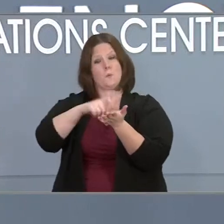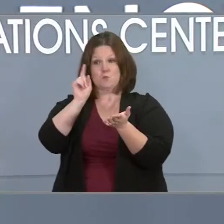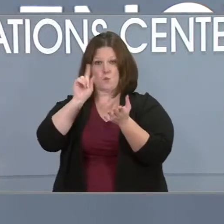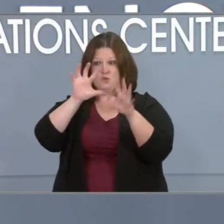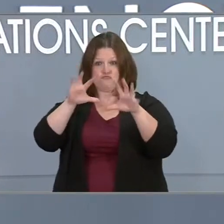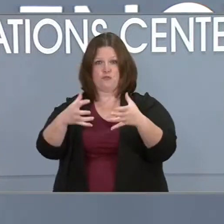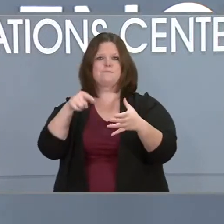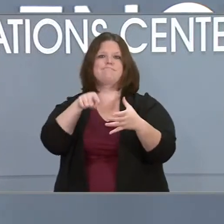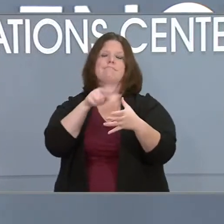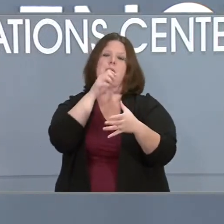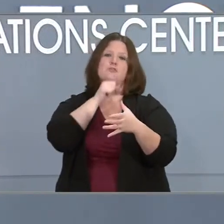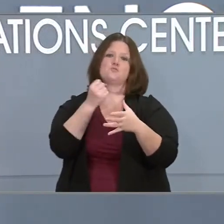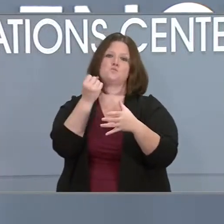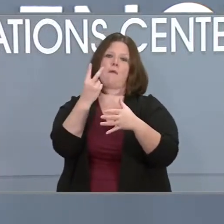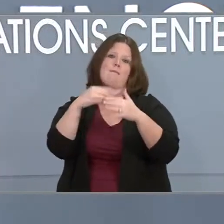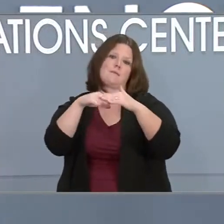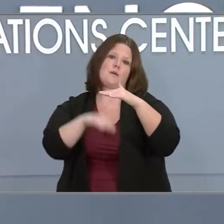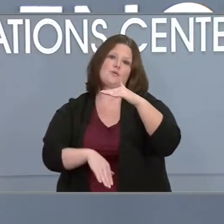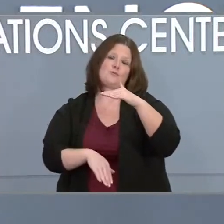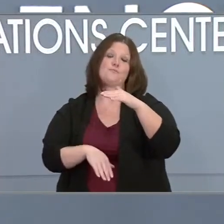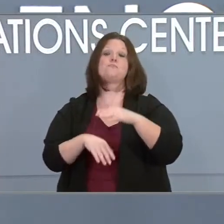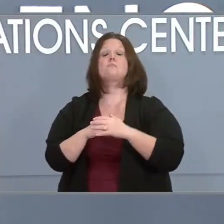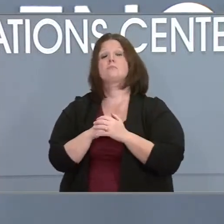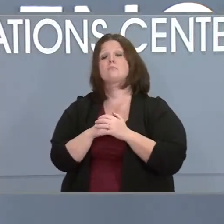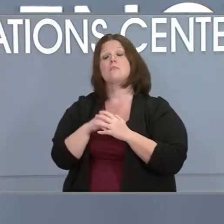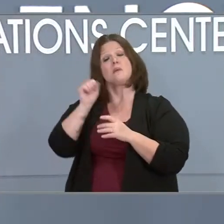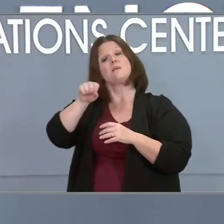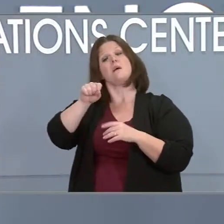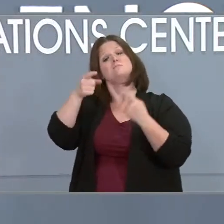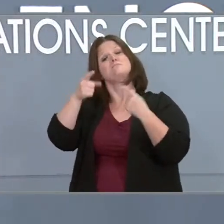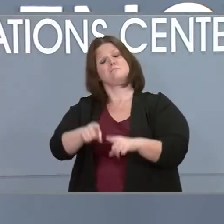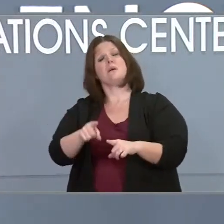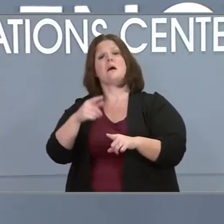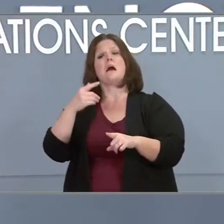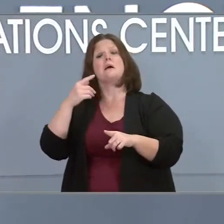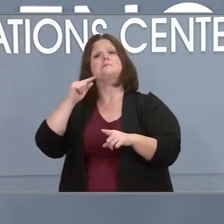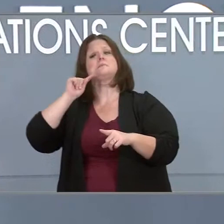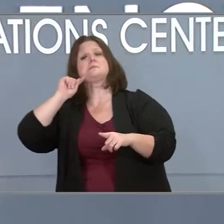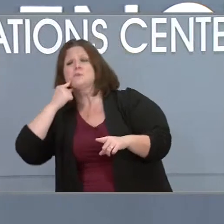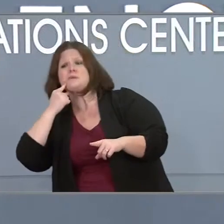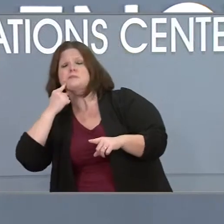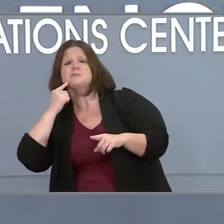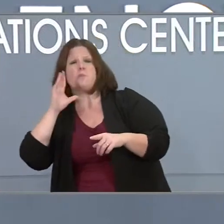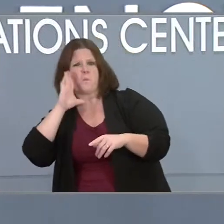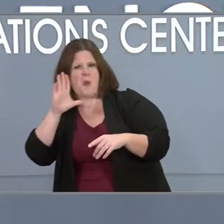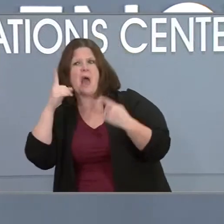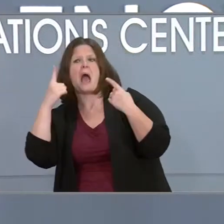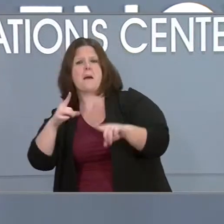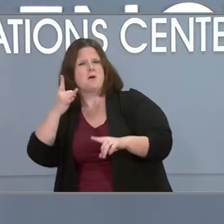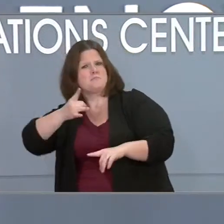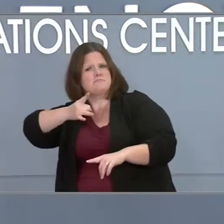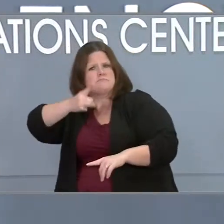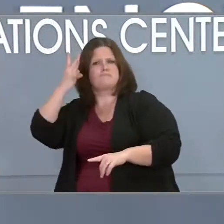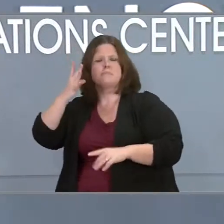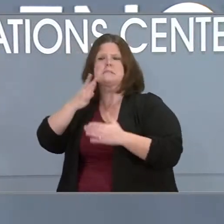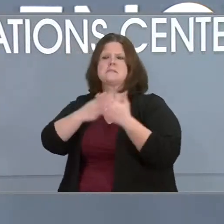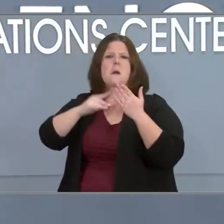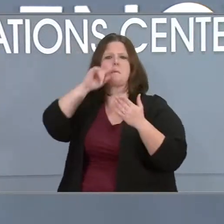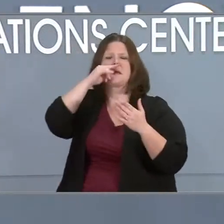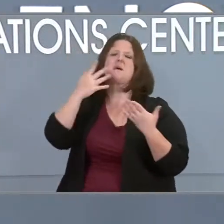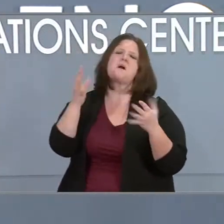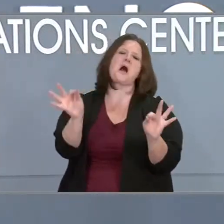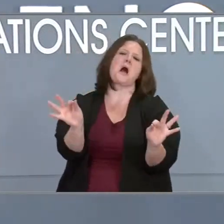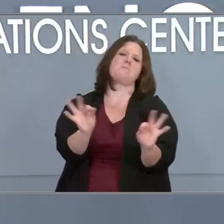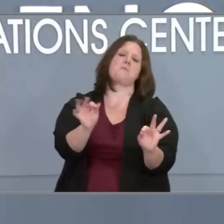are often less severe cases, but there is always a spectrum, right? There are going to be cases where some kids have a very simple